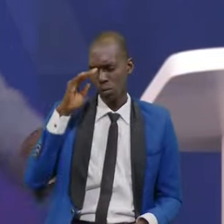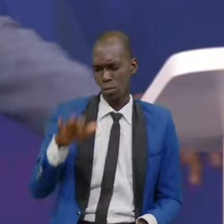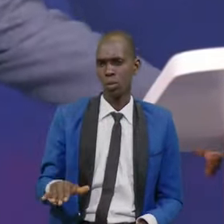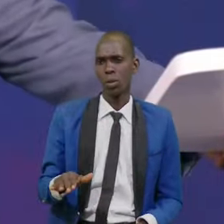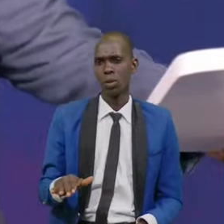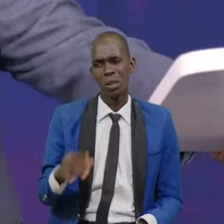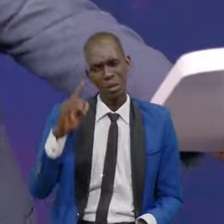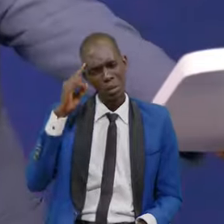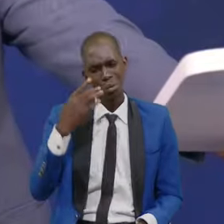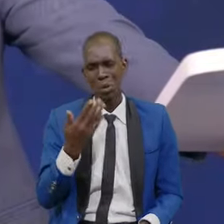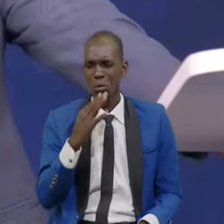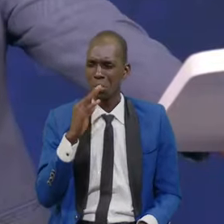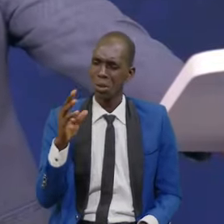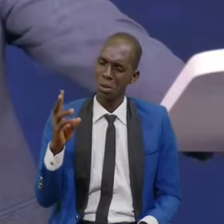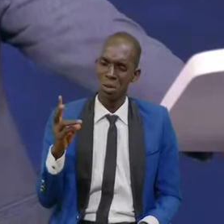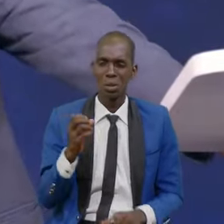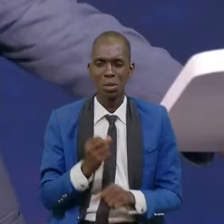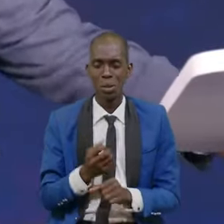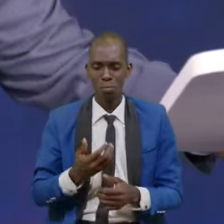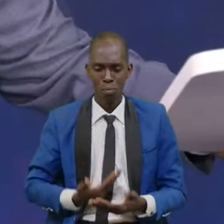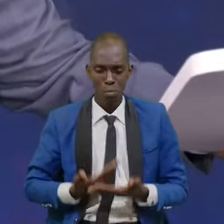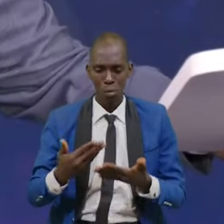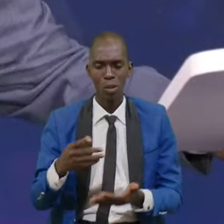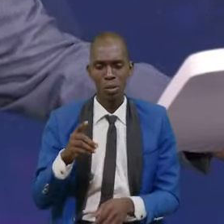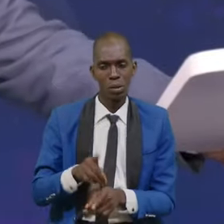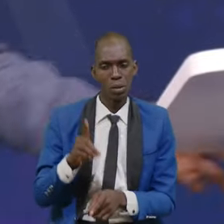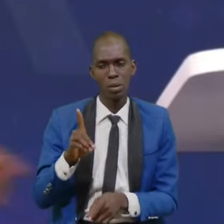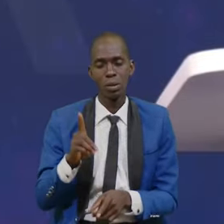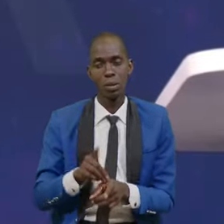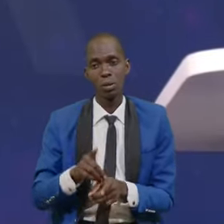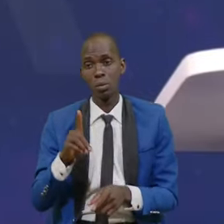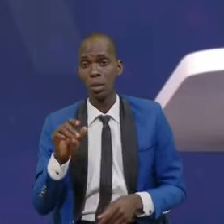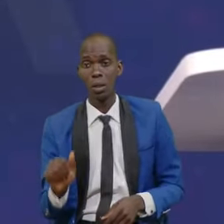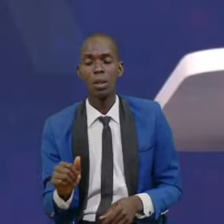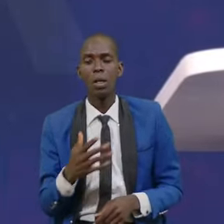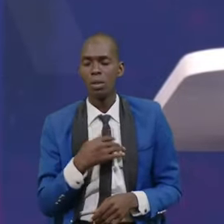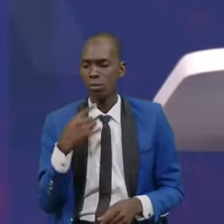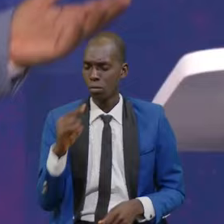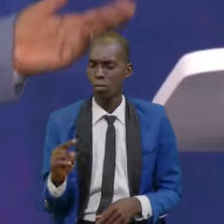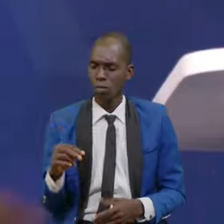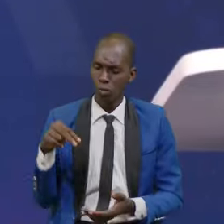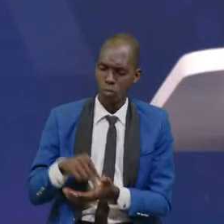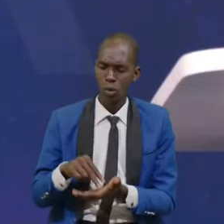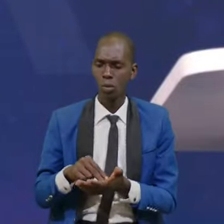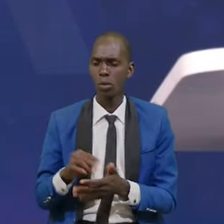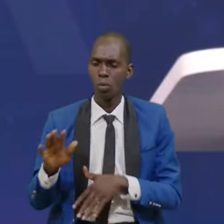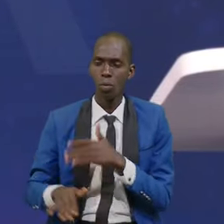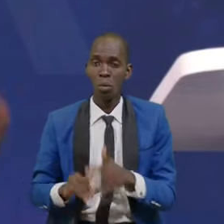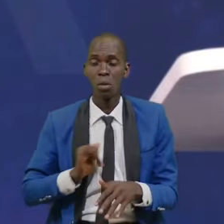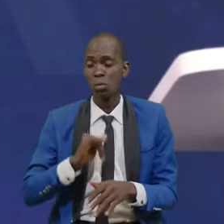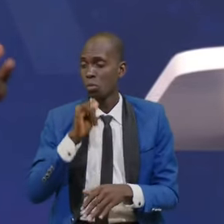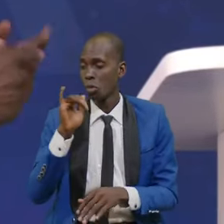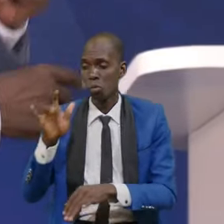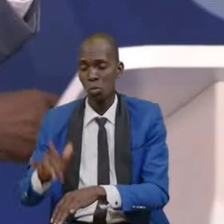6 years of age, paralyzed from birth, I said, get up and walk. I didn't go there. I didn't even lay hands on